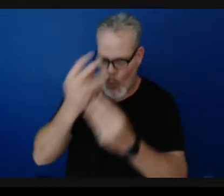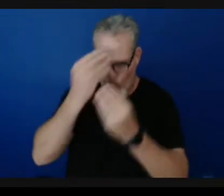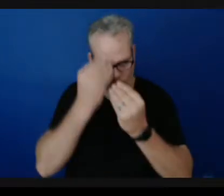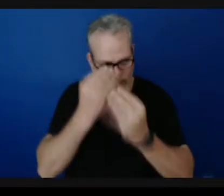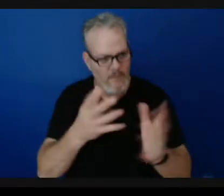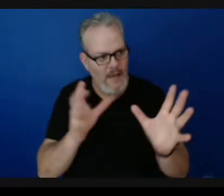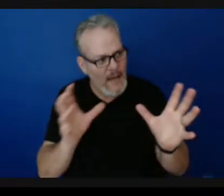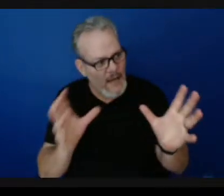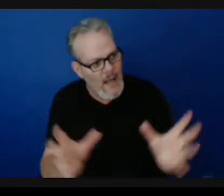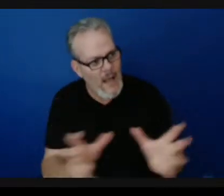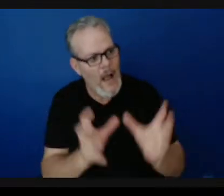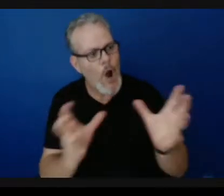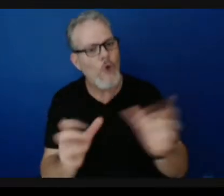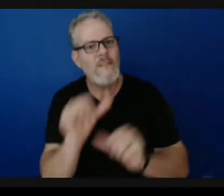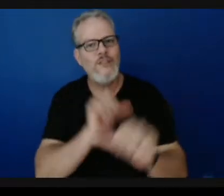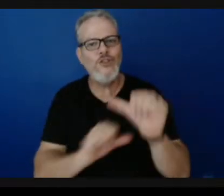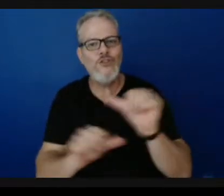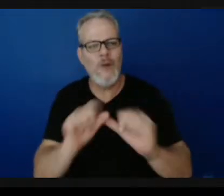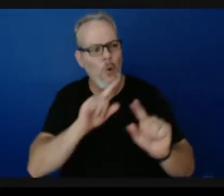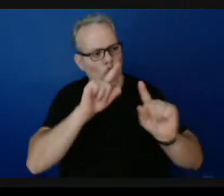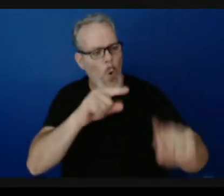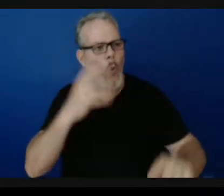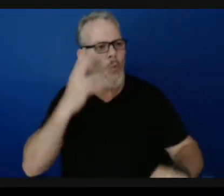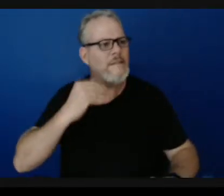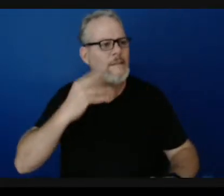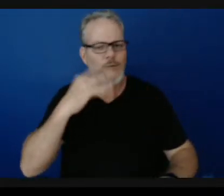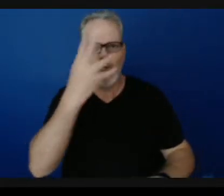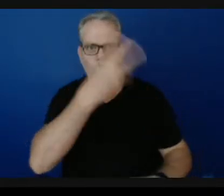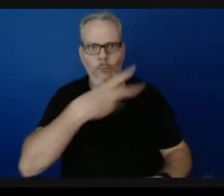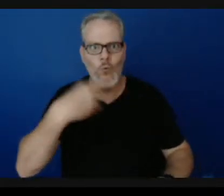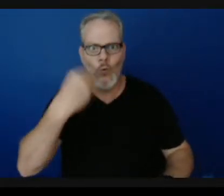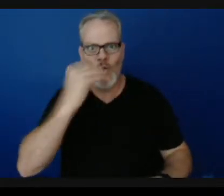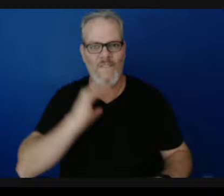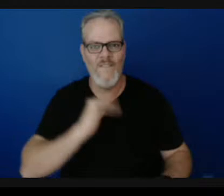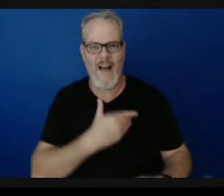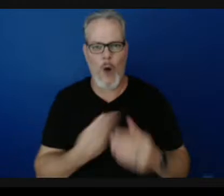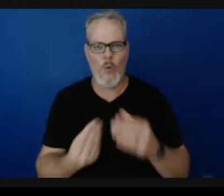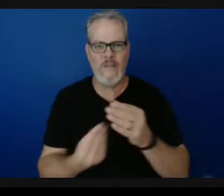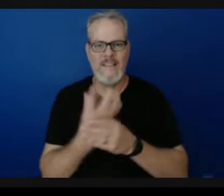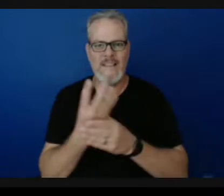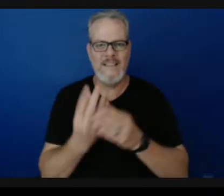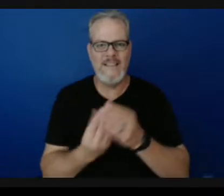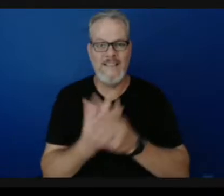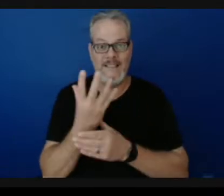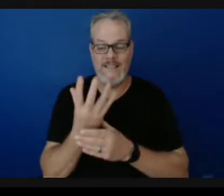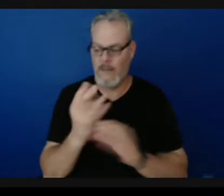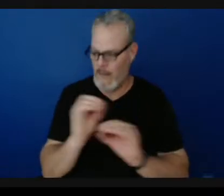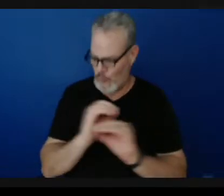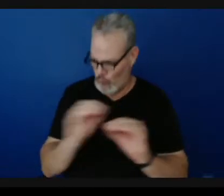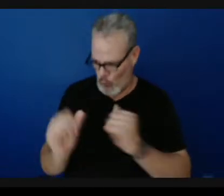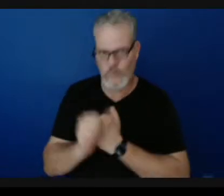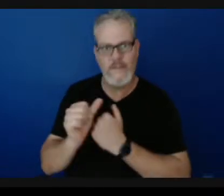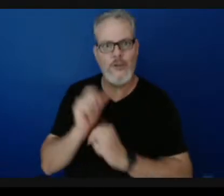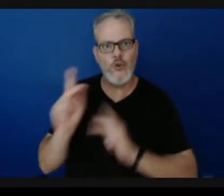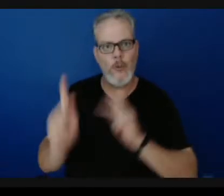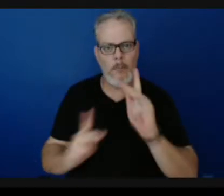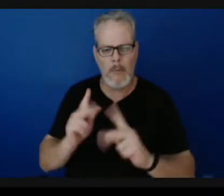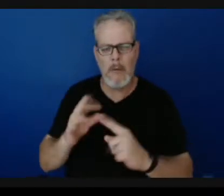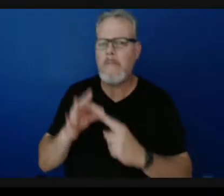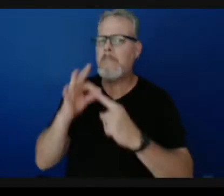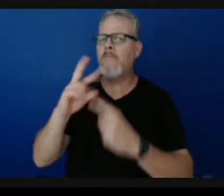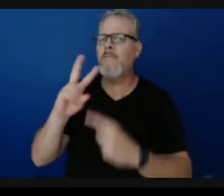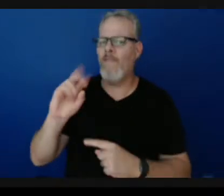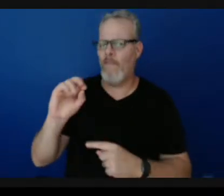and experience the beauty of summit eruption when there is no danger to people. apart from the VOG, which we've heard a lot about even in the last